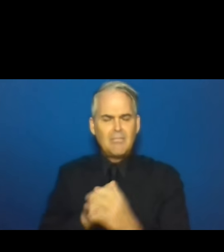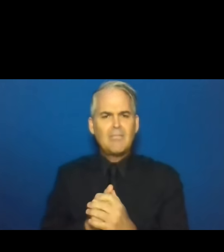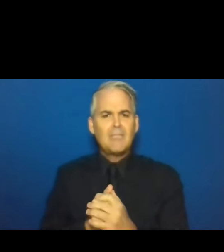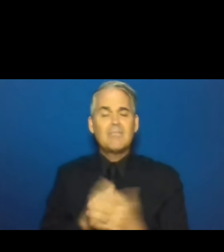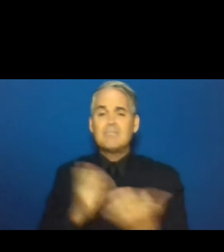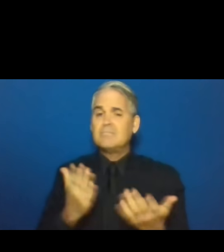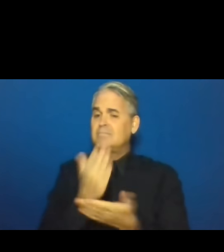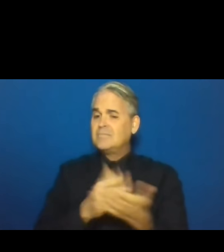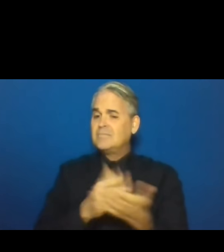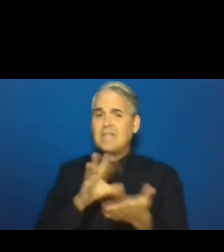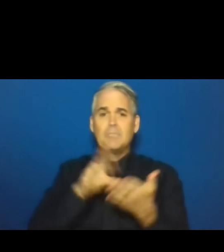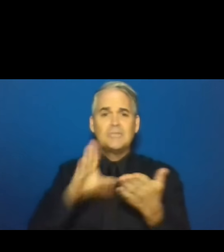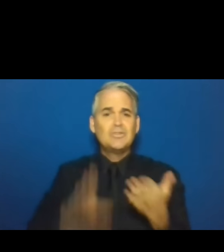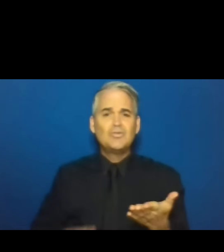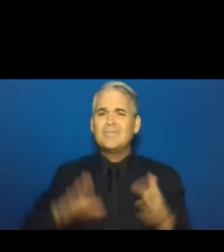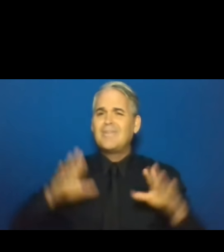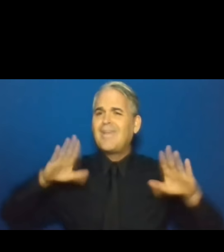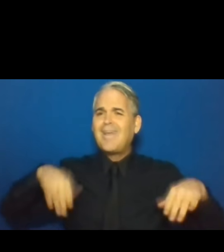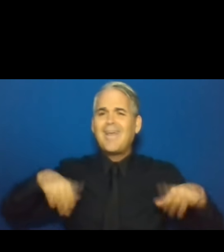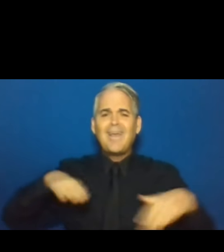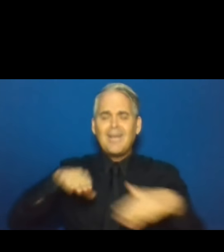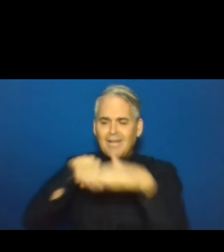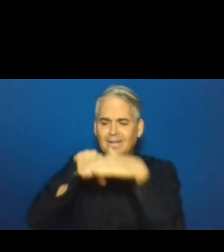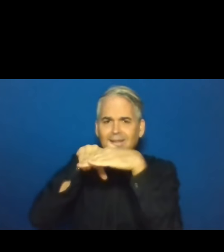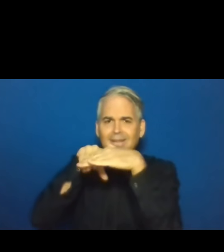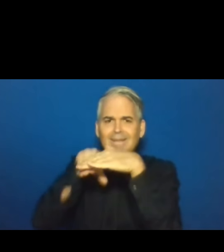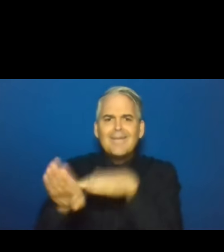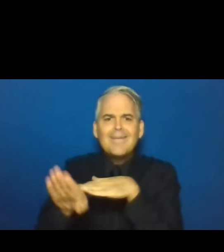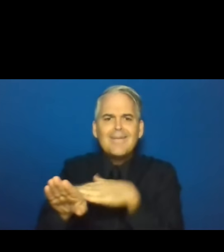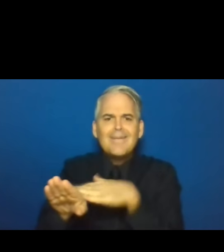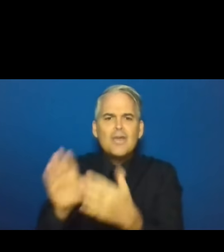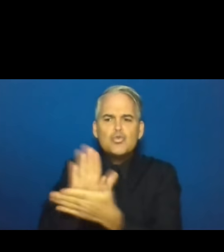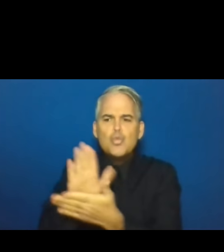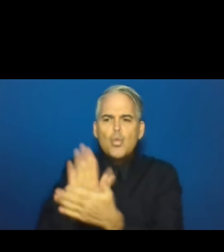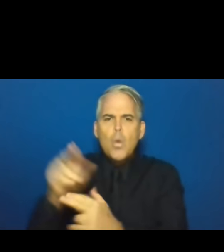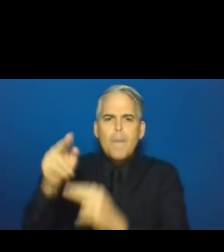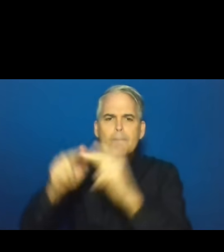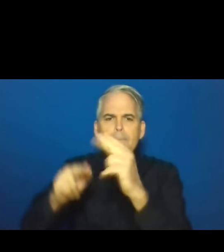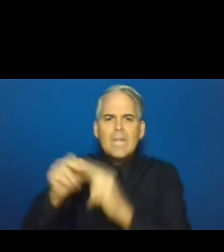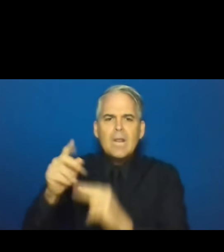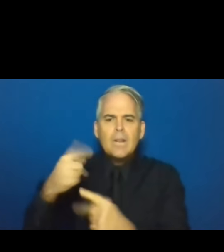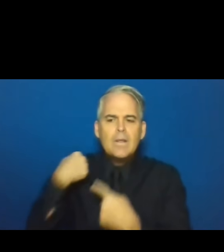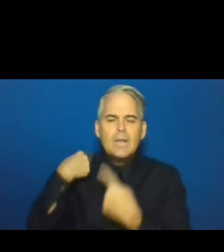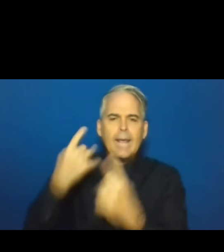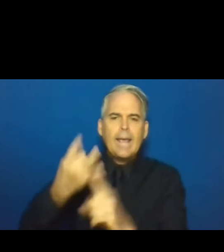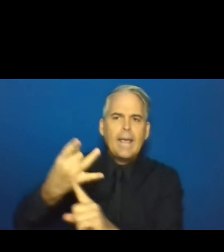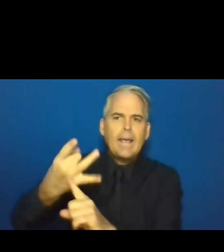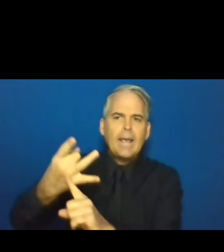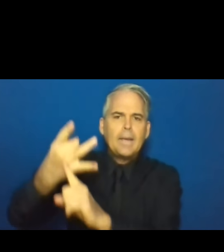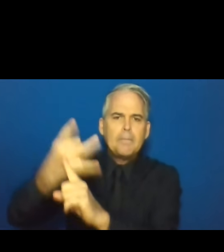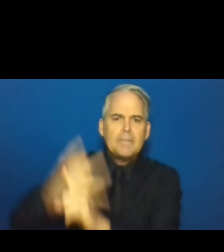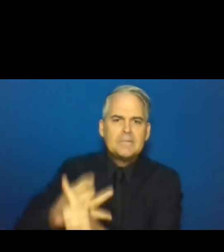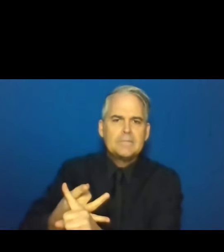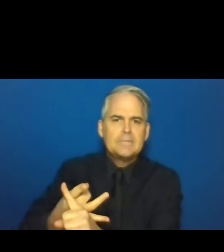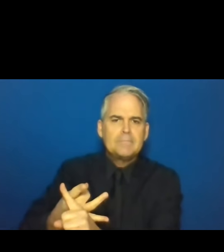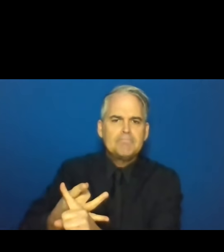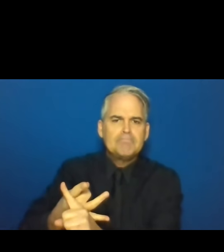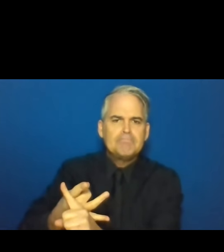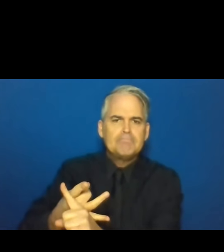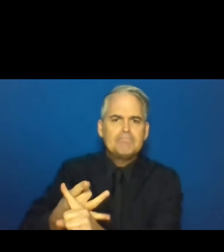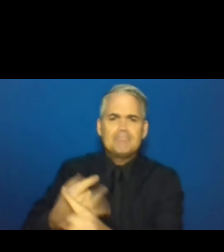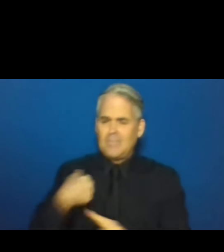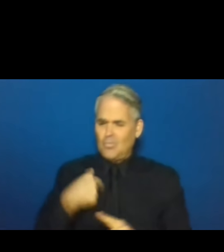have not been inside of a school building in over 8 months. And while we're doing everything we can to provide